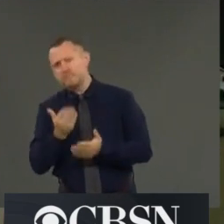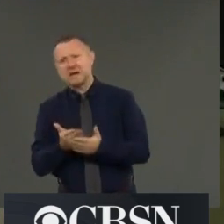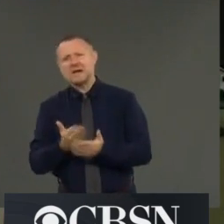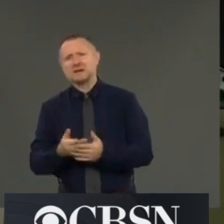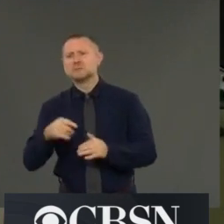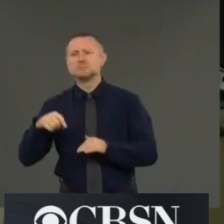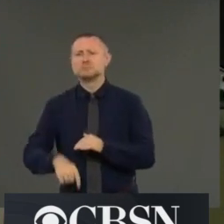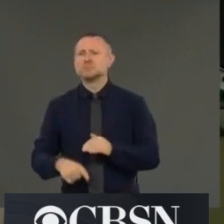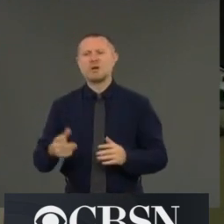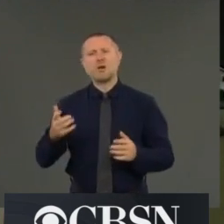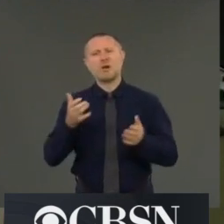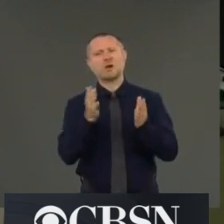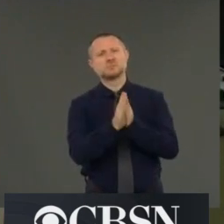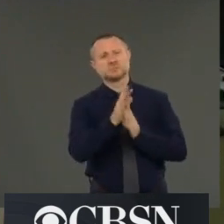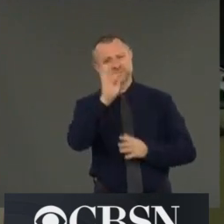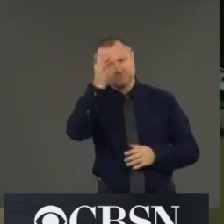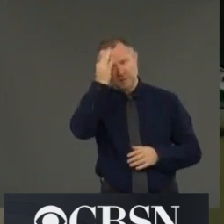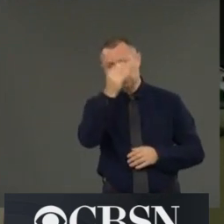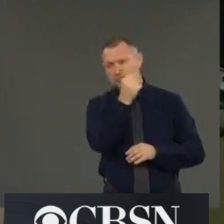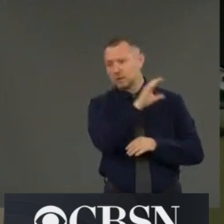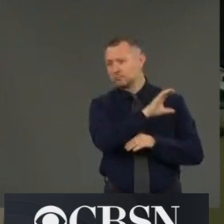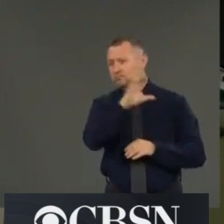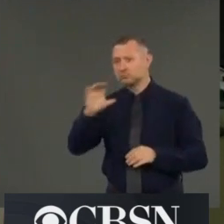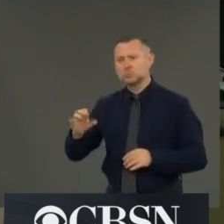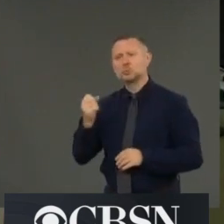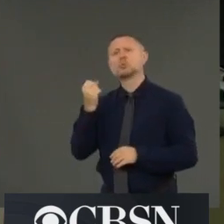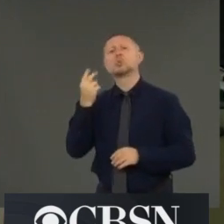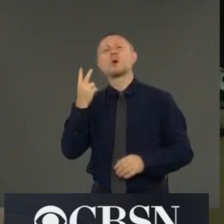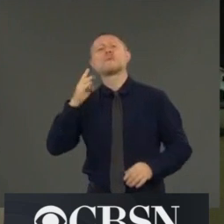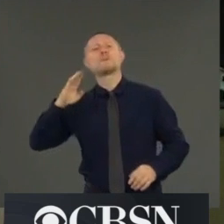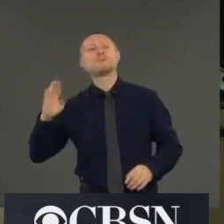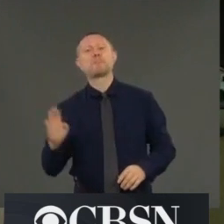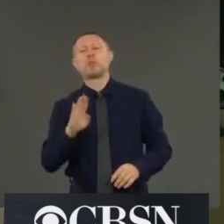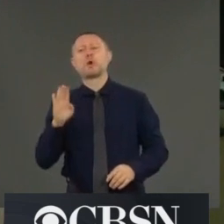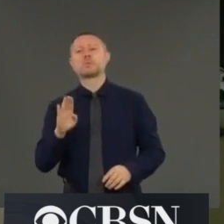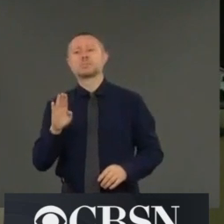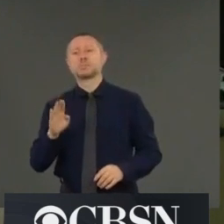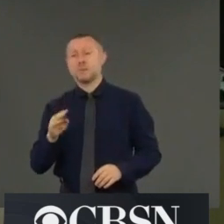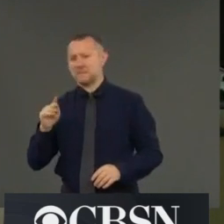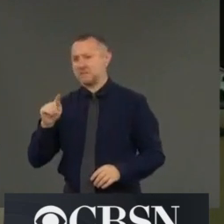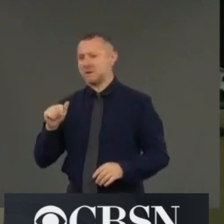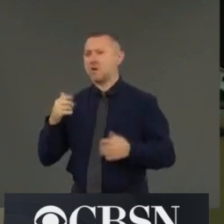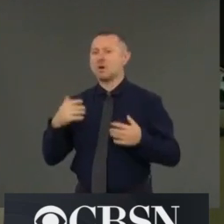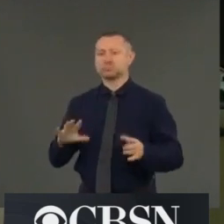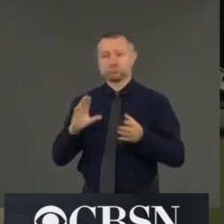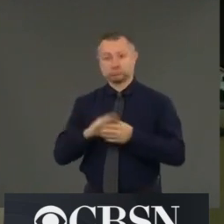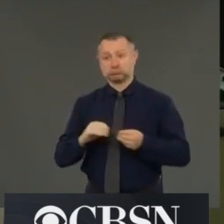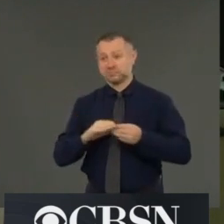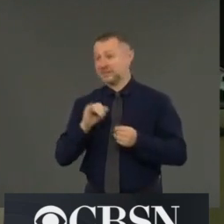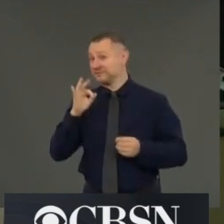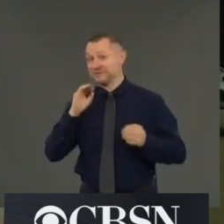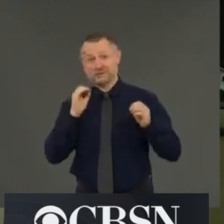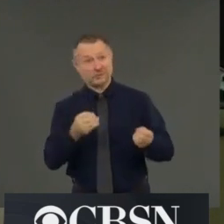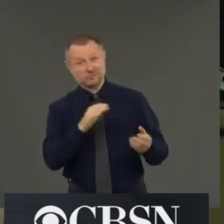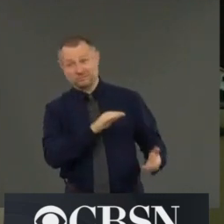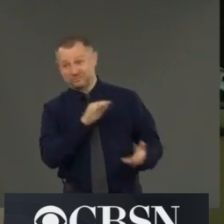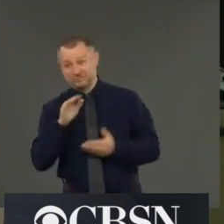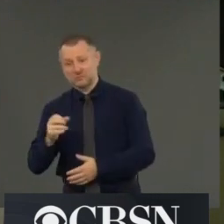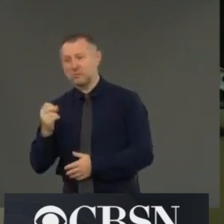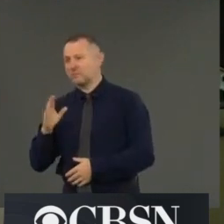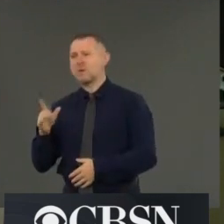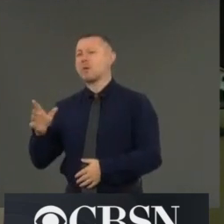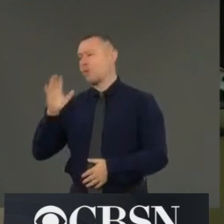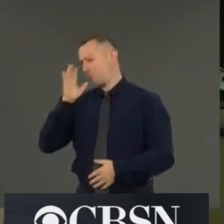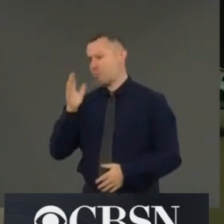million in additional aid. Without it, they say you can see deep service cuts, fare hikes, layoffs.